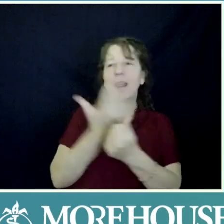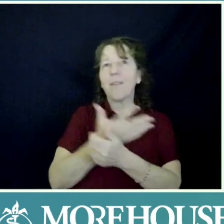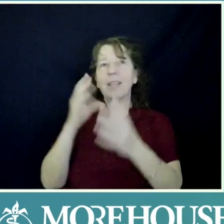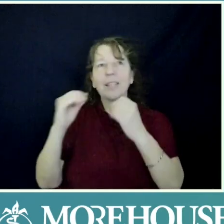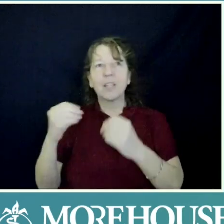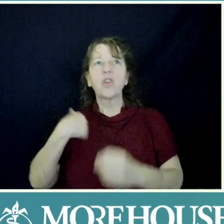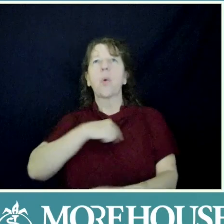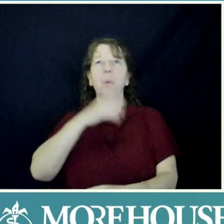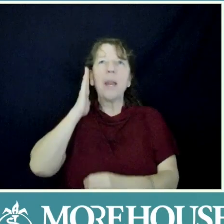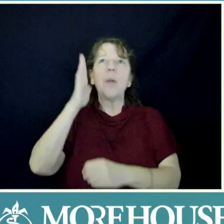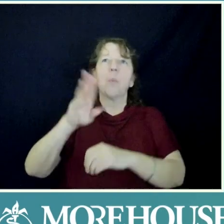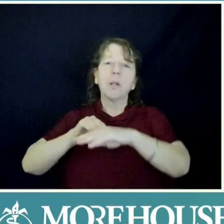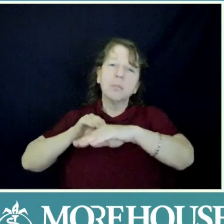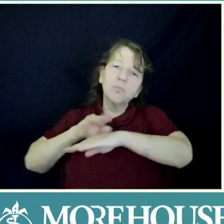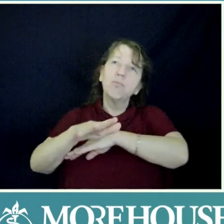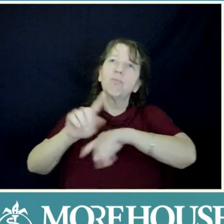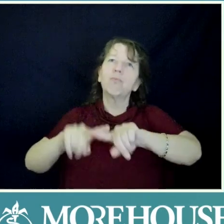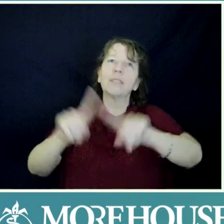a difference.